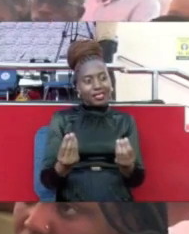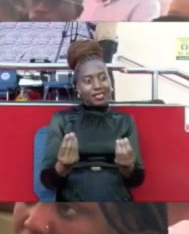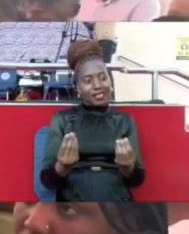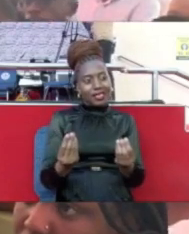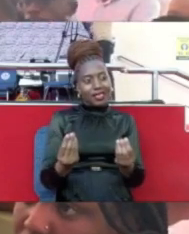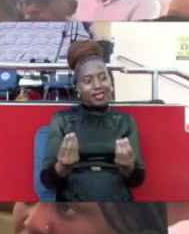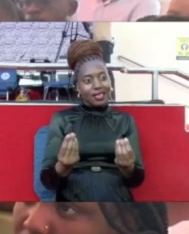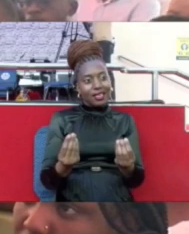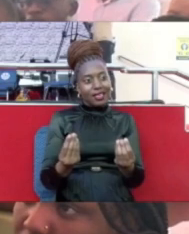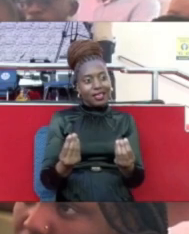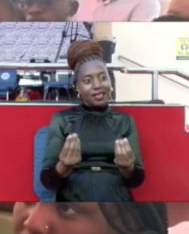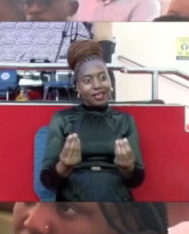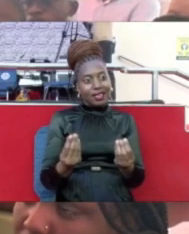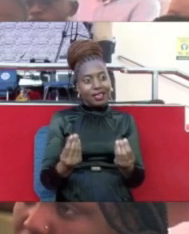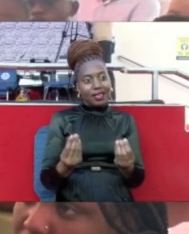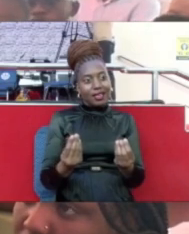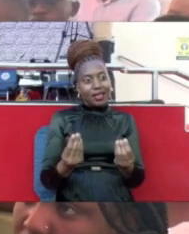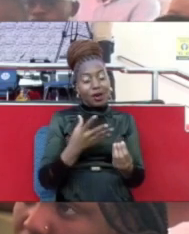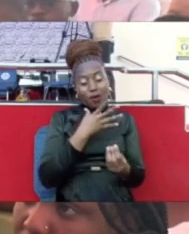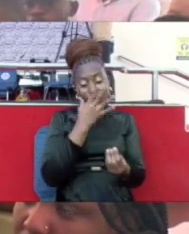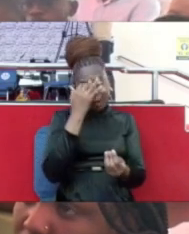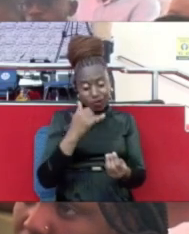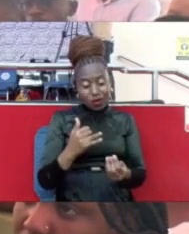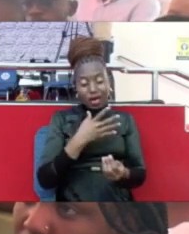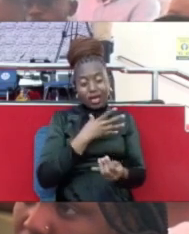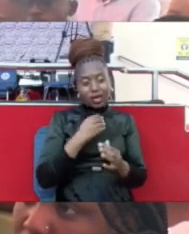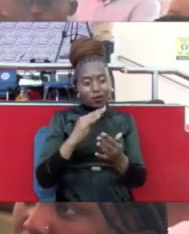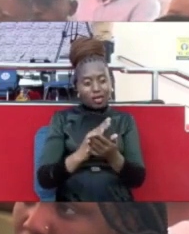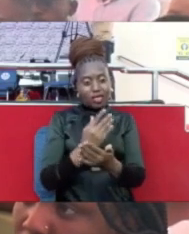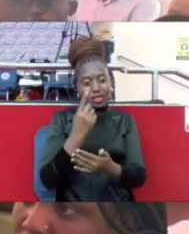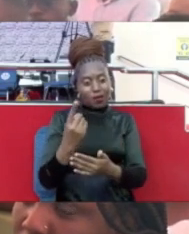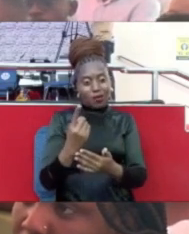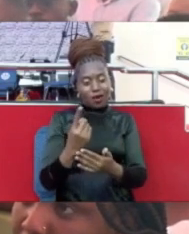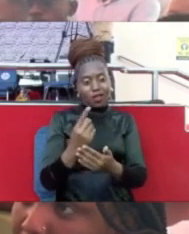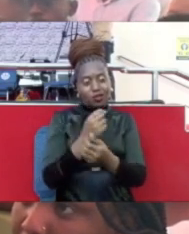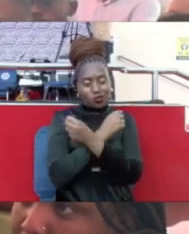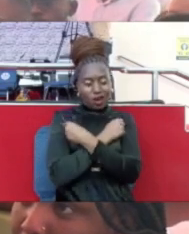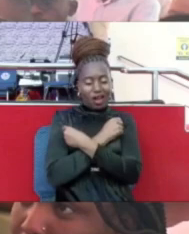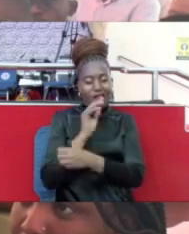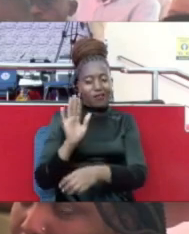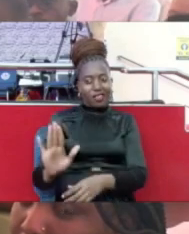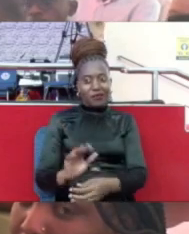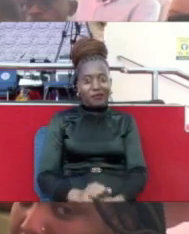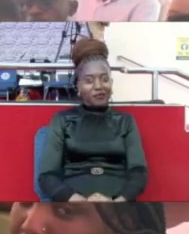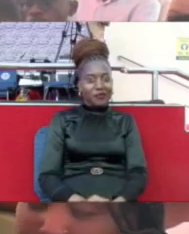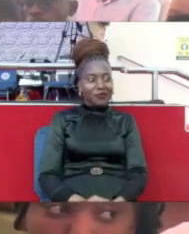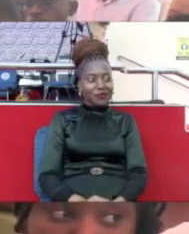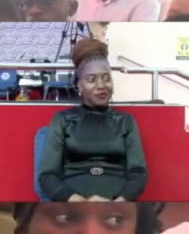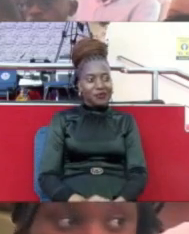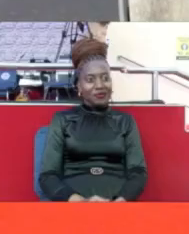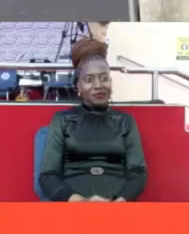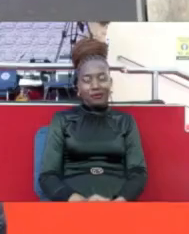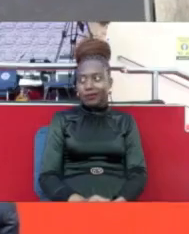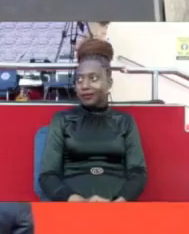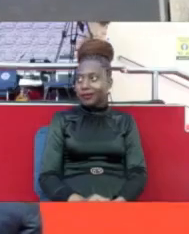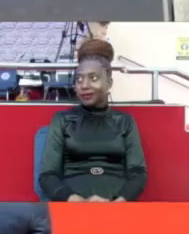they need somebody to love them. Naweza nikakuhakikishia kwamba wanahitaji upendo. Over in this section you can't think of any one